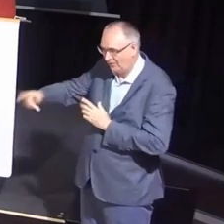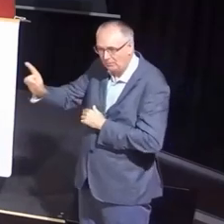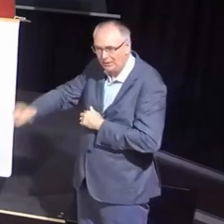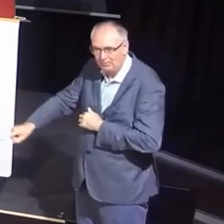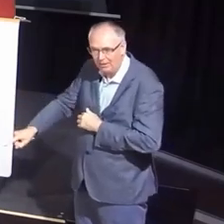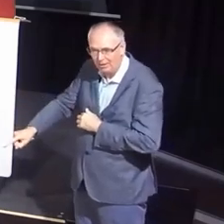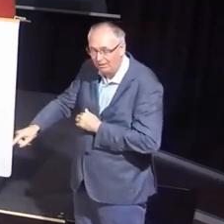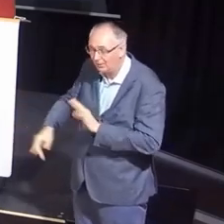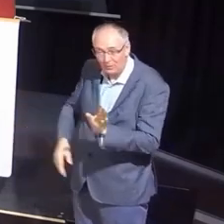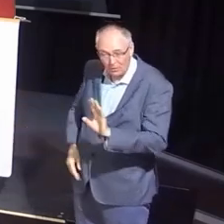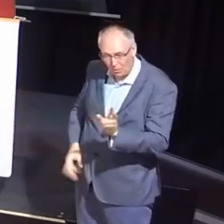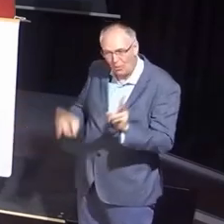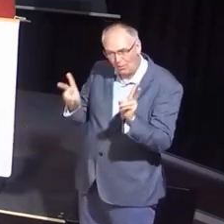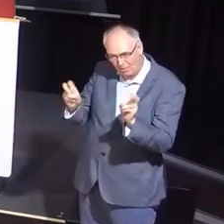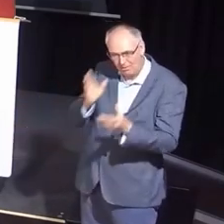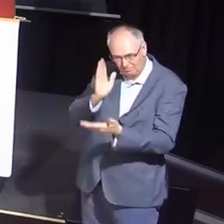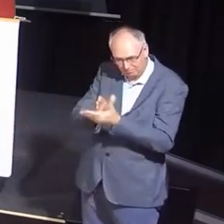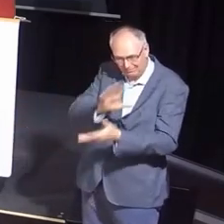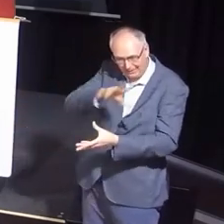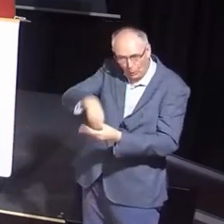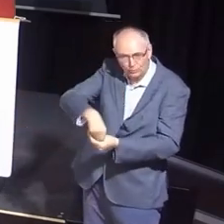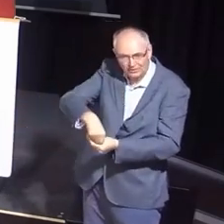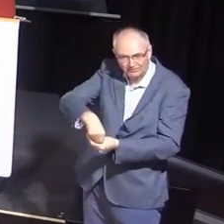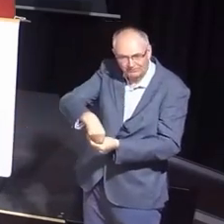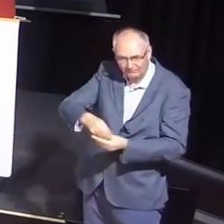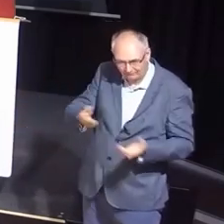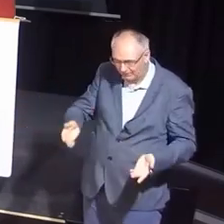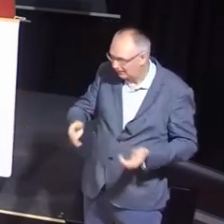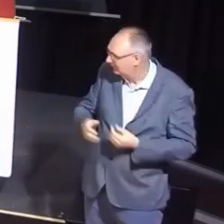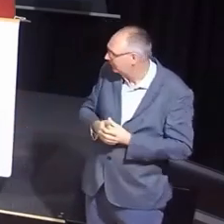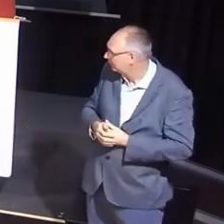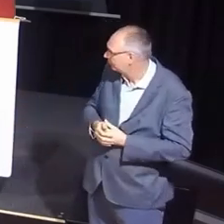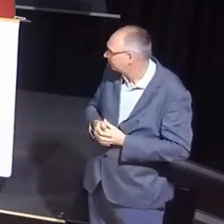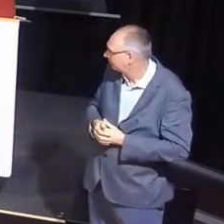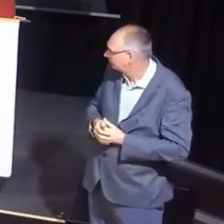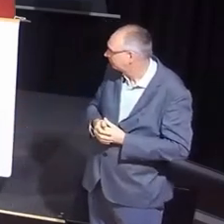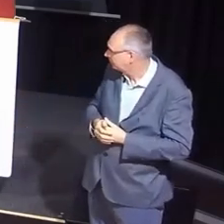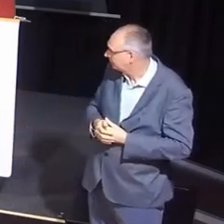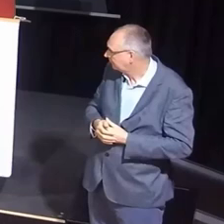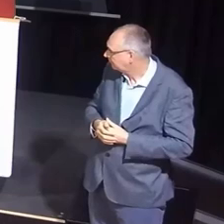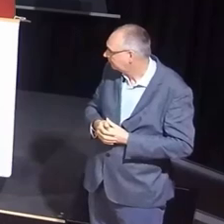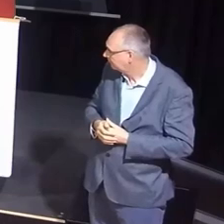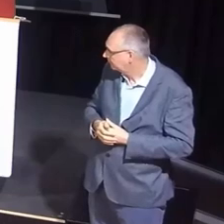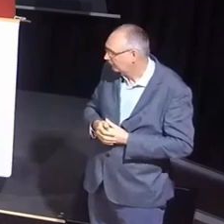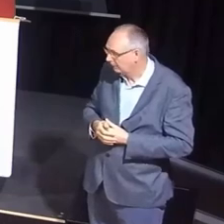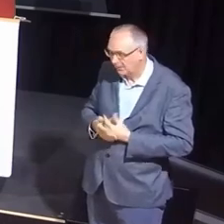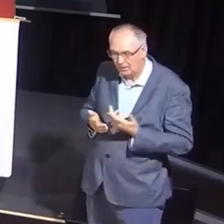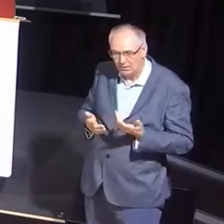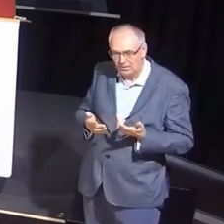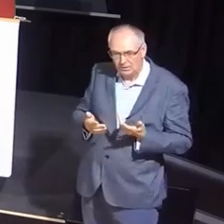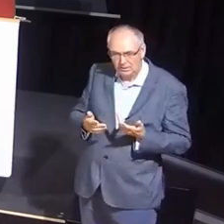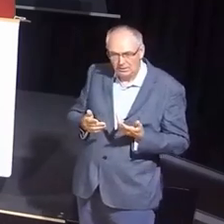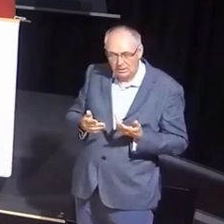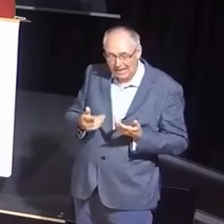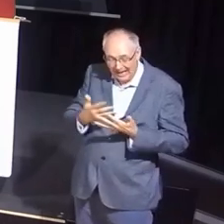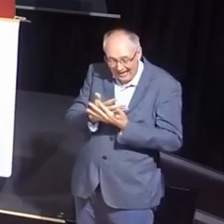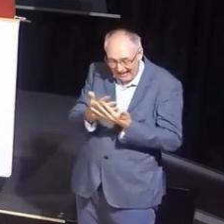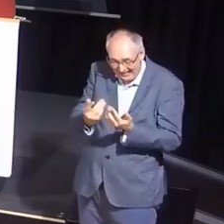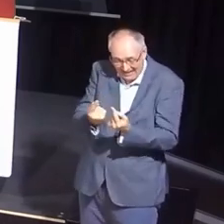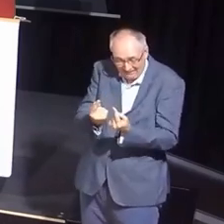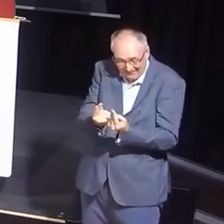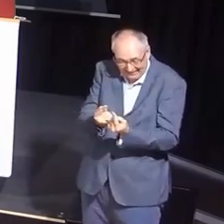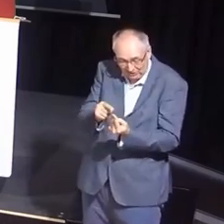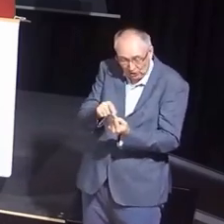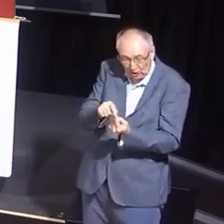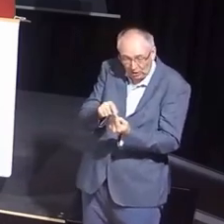to be inclusive as possible in our approach and understand that any feature in a game could